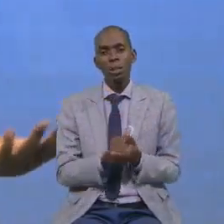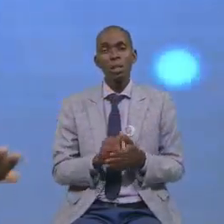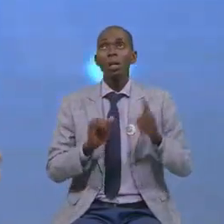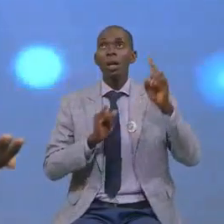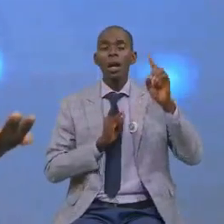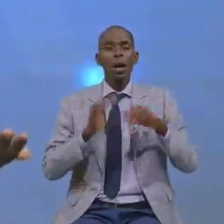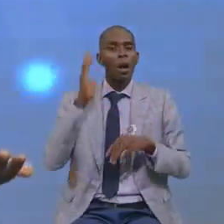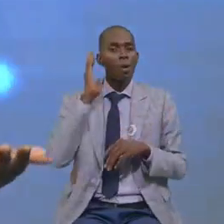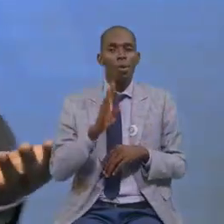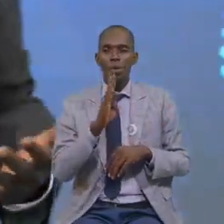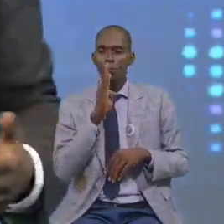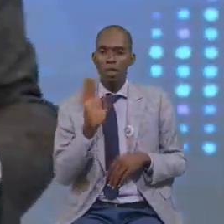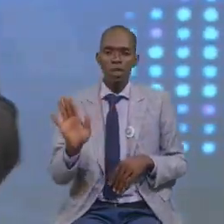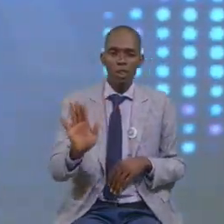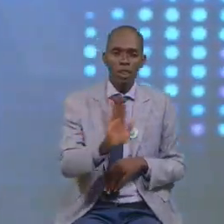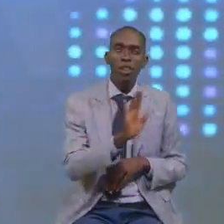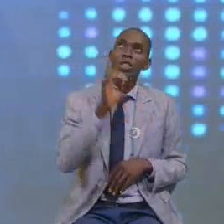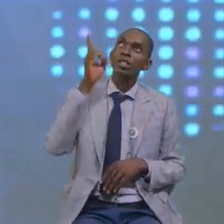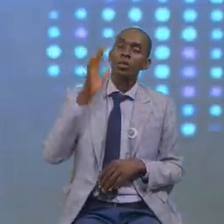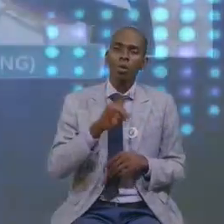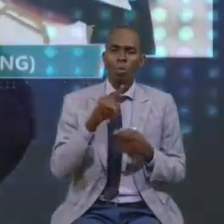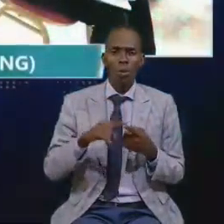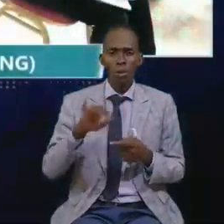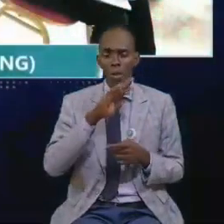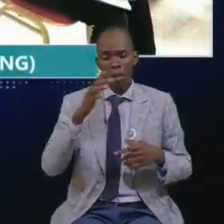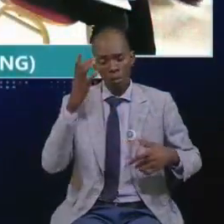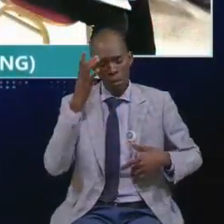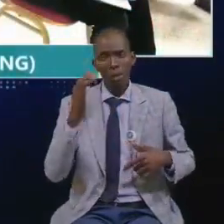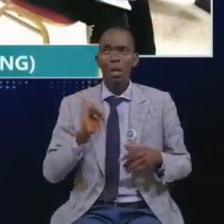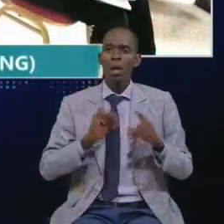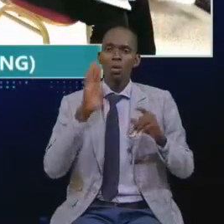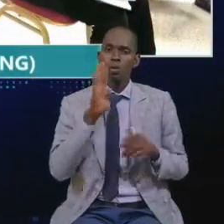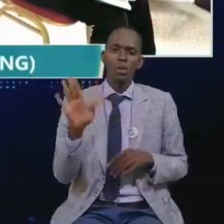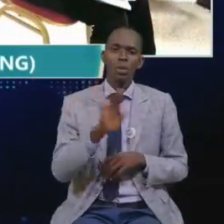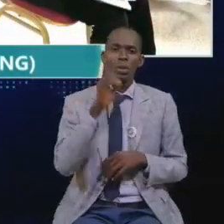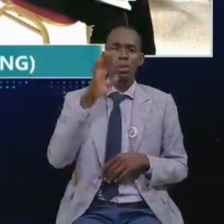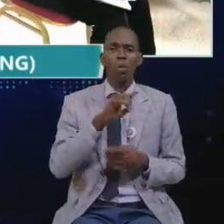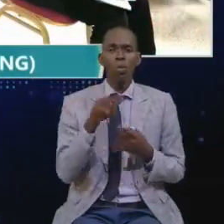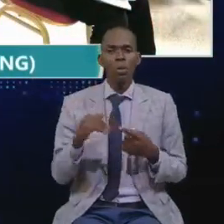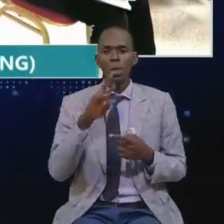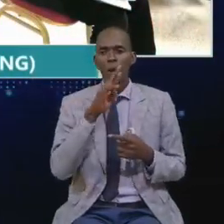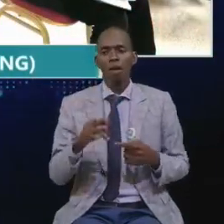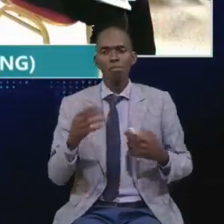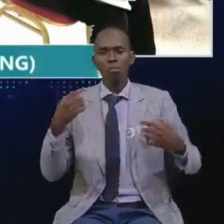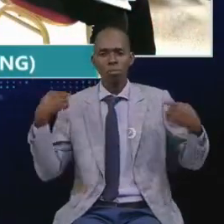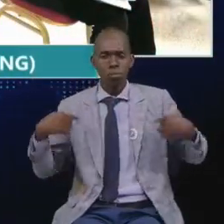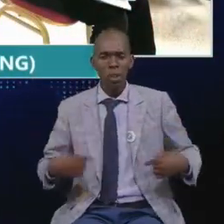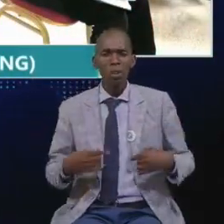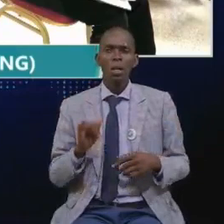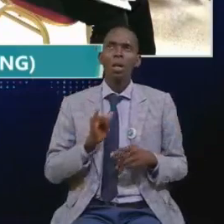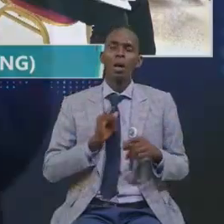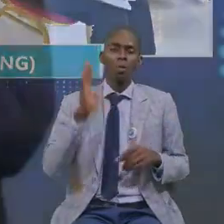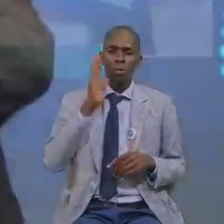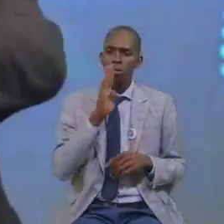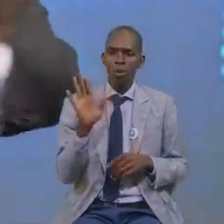their God. When they are sick, I will be their God. When they are tormented, I'll be their God. When they are oppressed, I'll